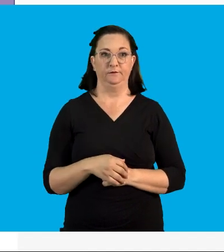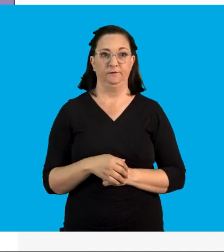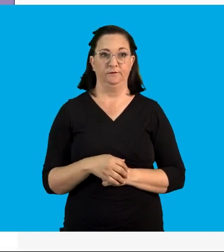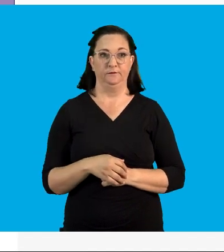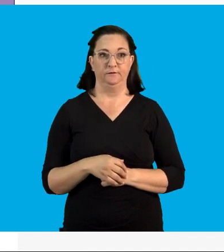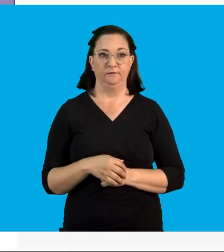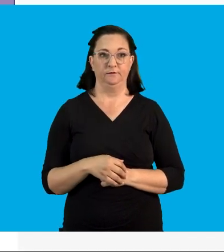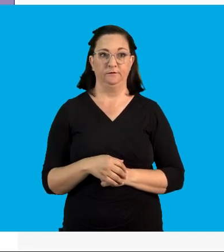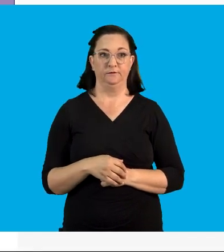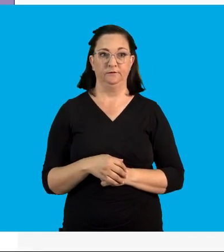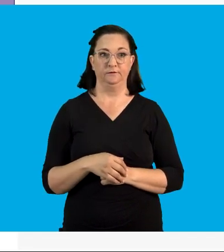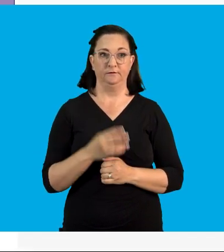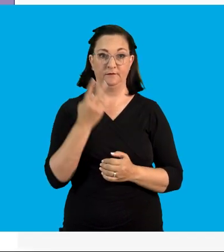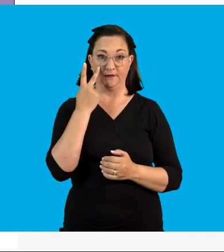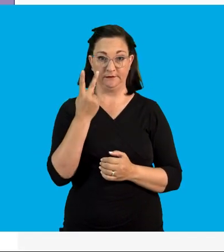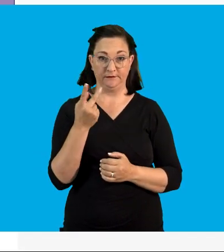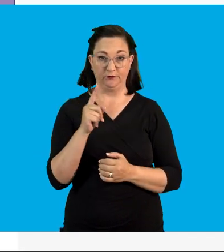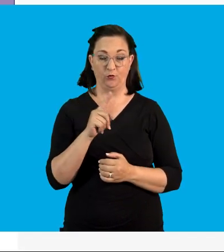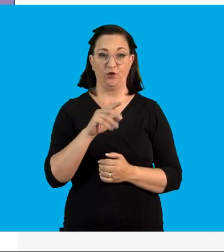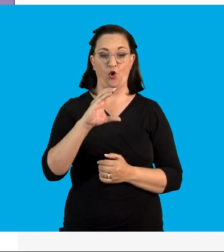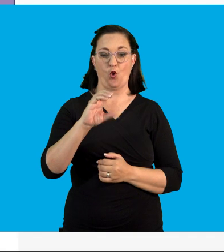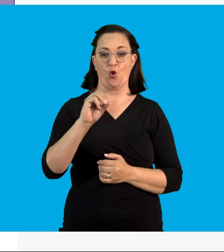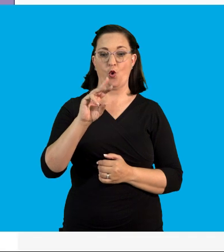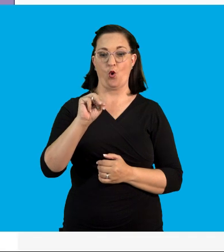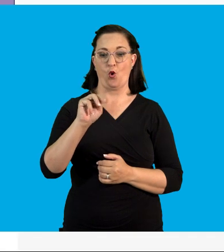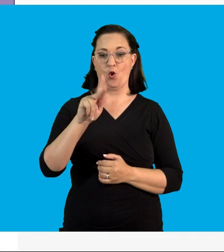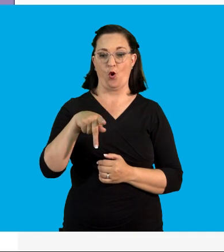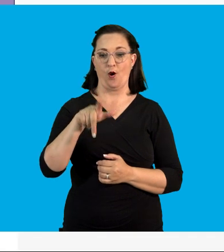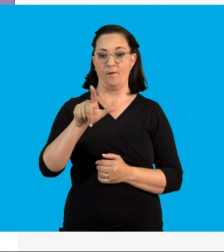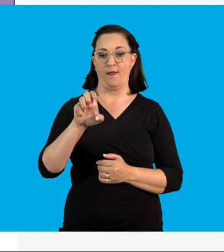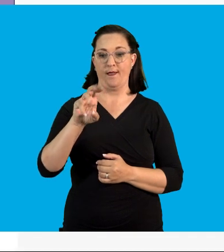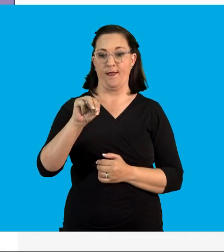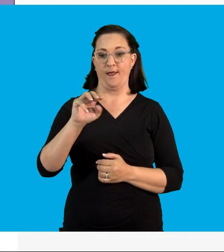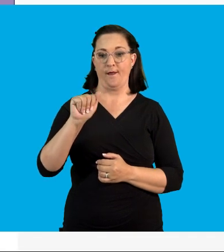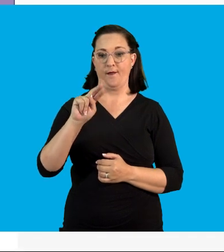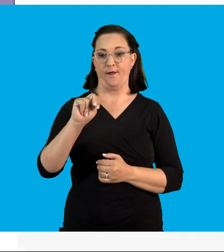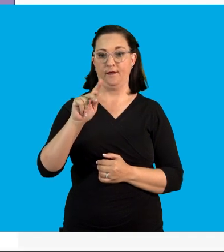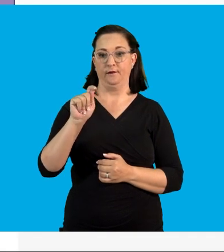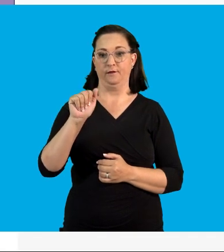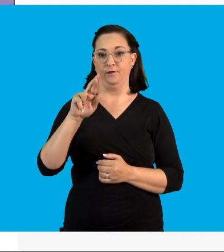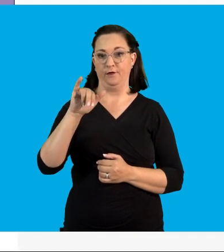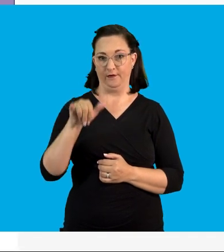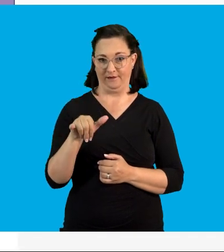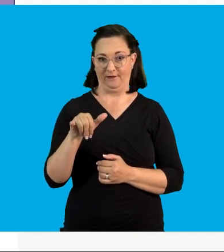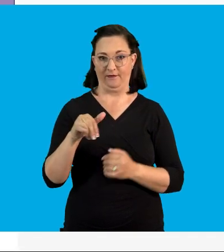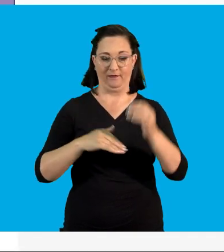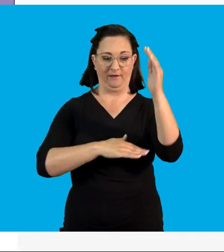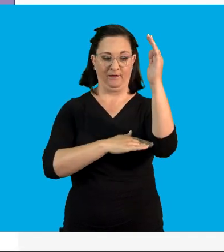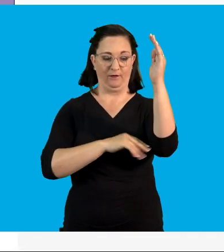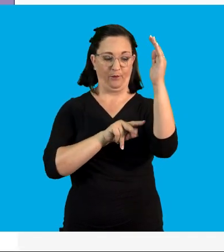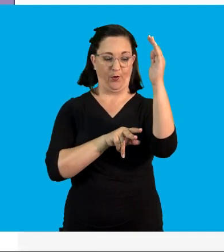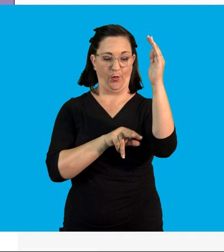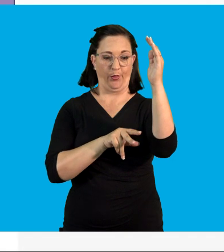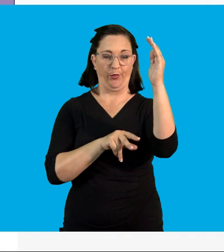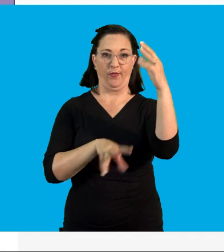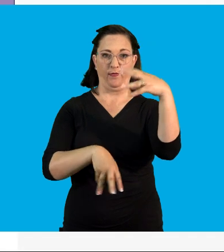degrees. So we are now able to see that these are complementary angles because they add up to 90